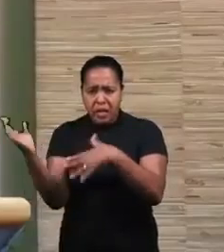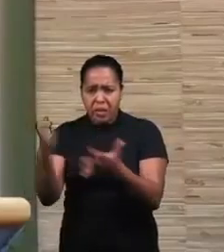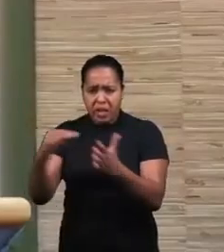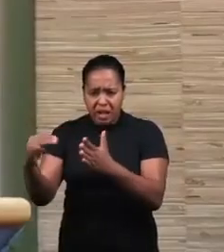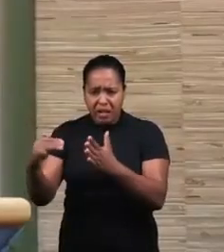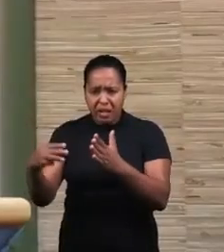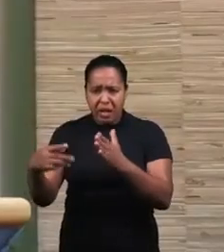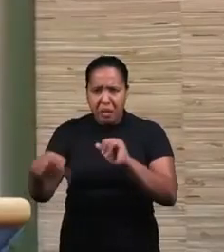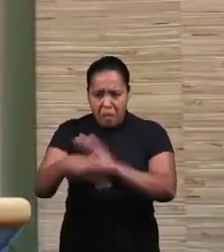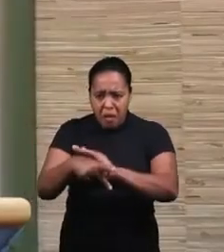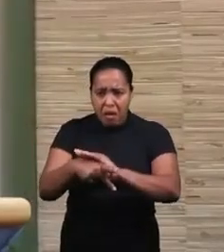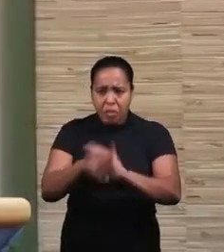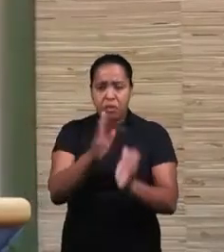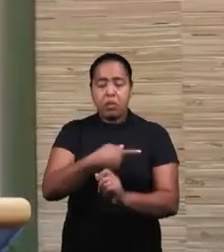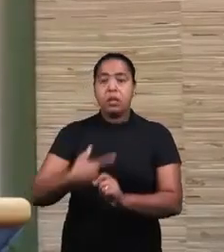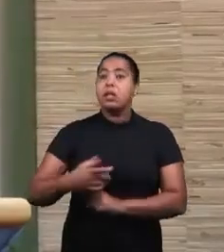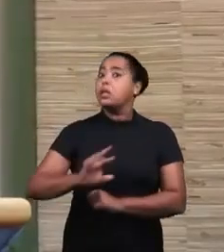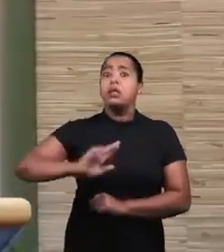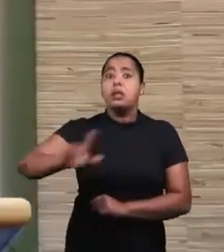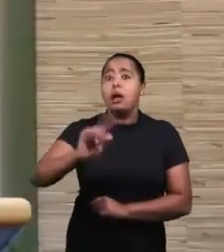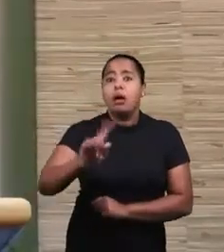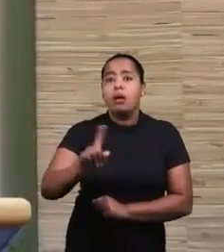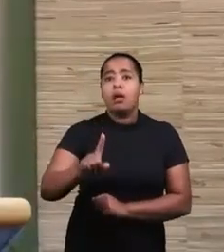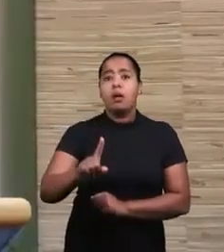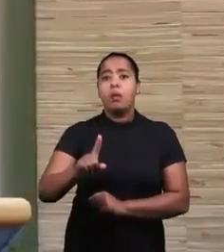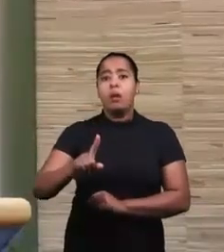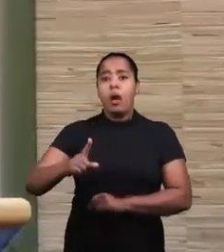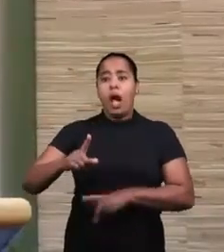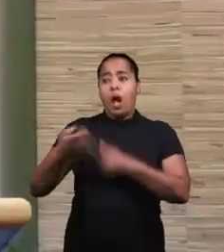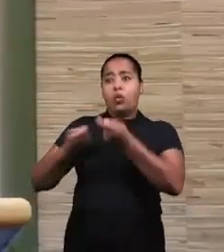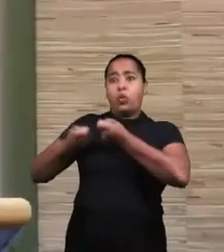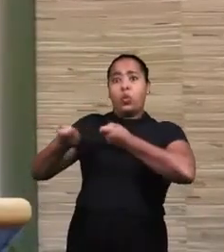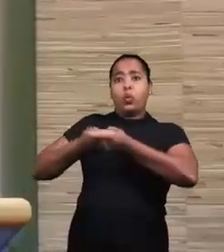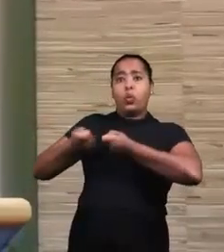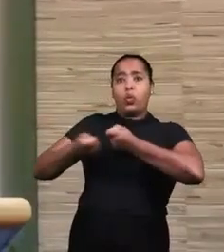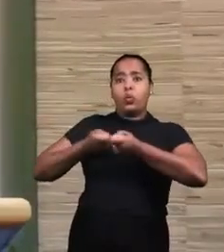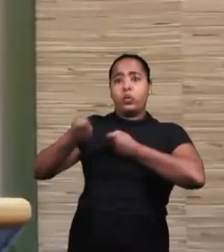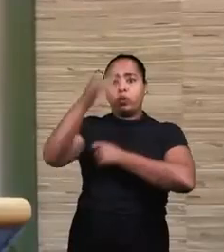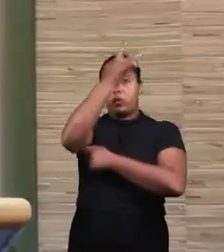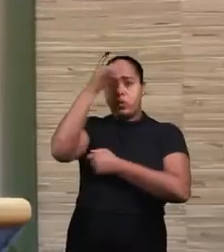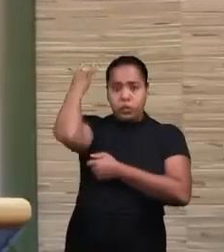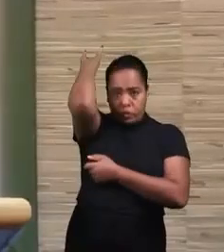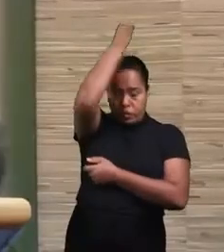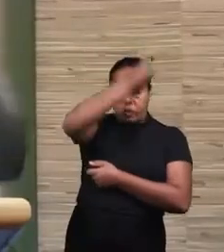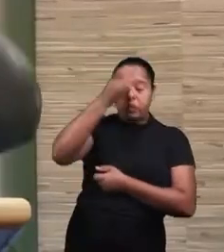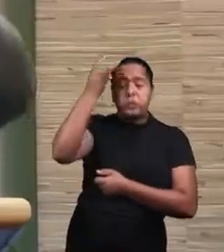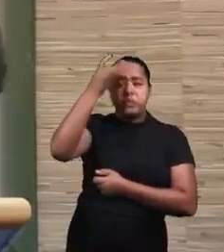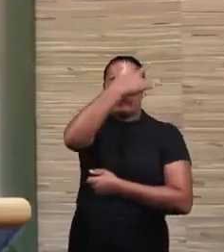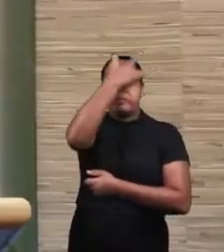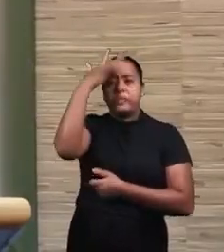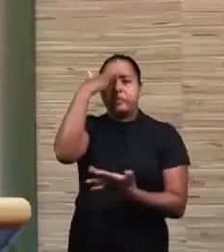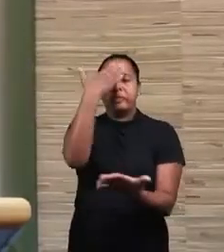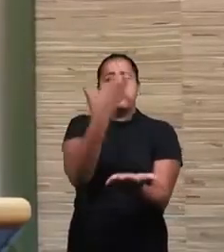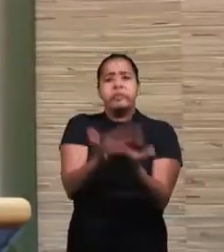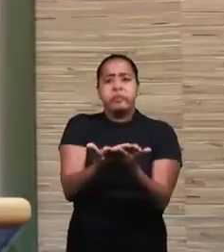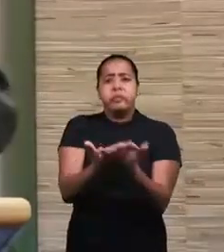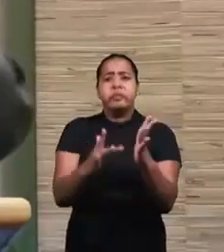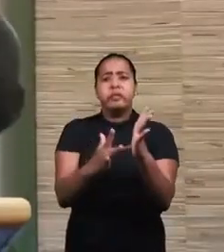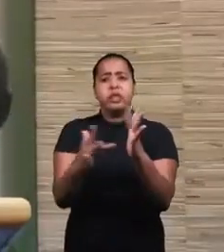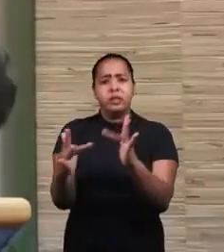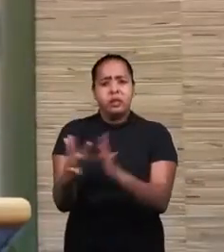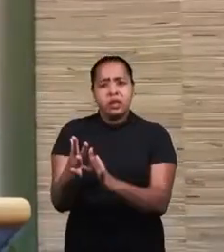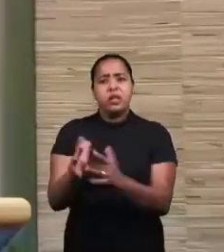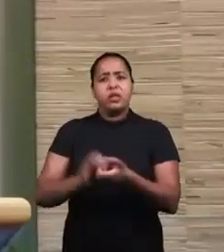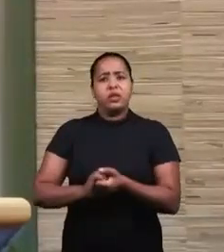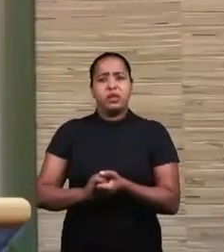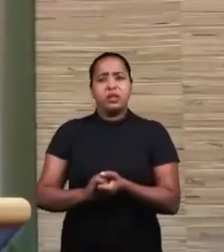pastor. The mystery is a gift of the Holy Spirit for those who believe the Lord Jesus. and who